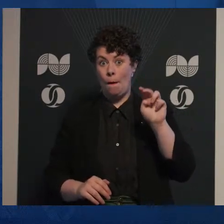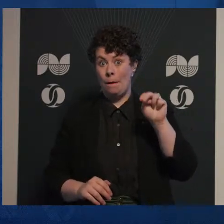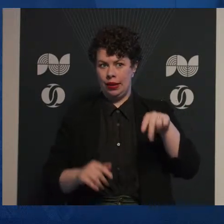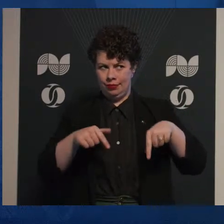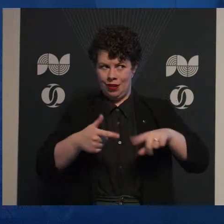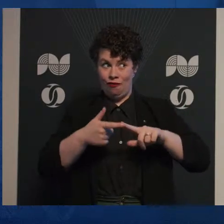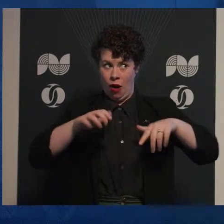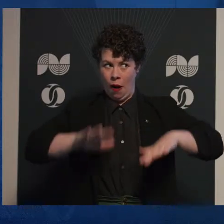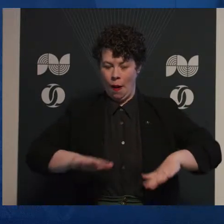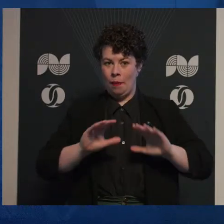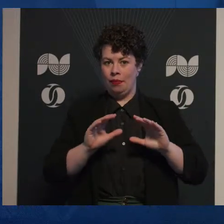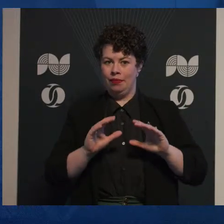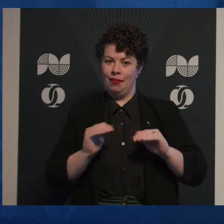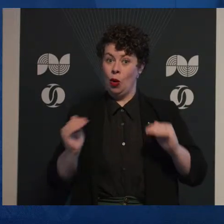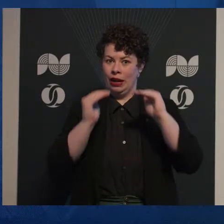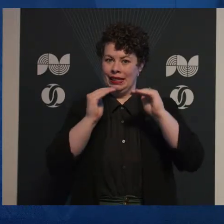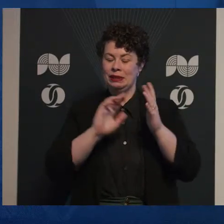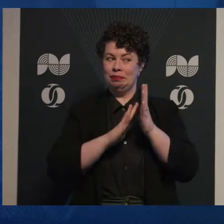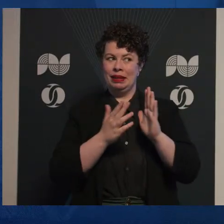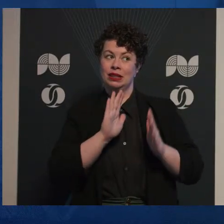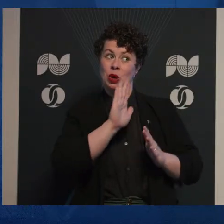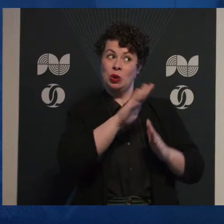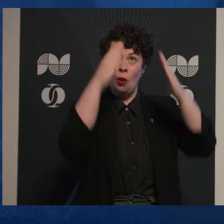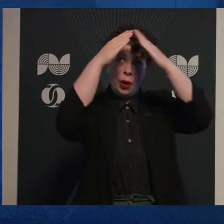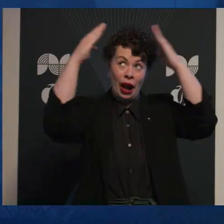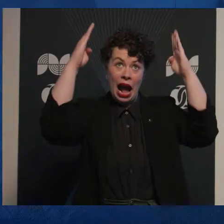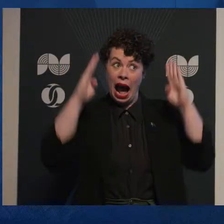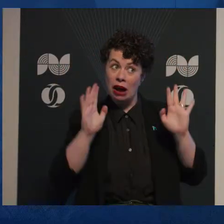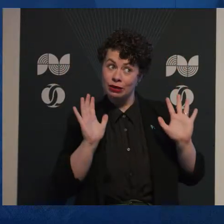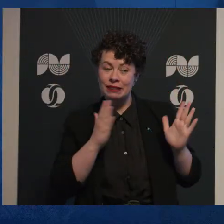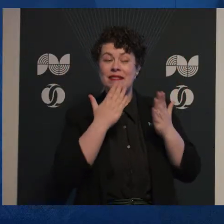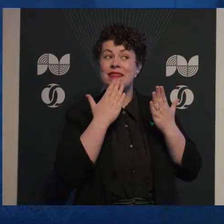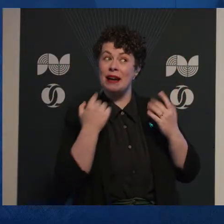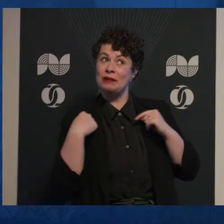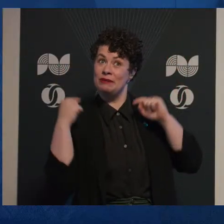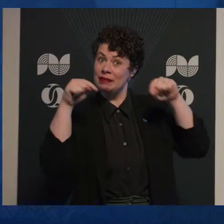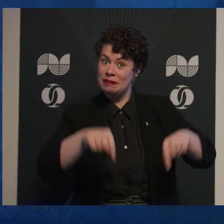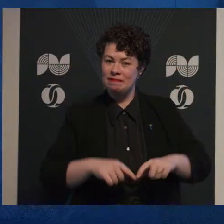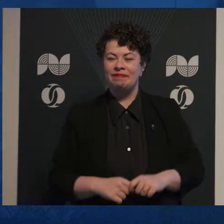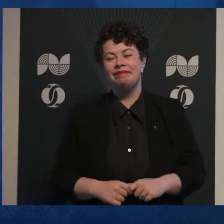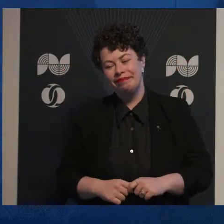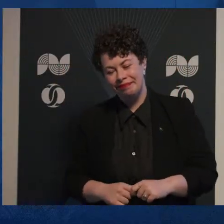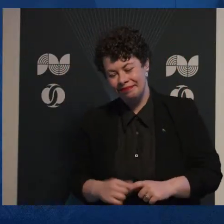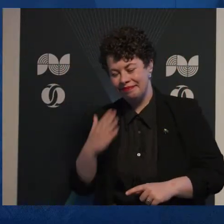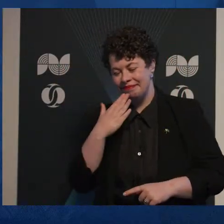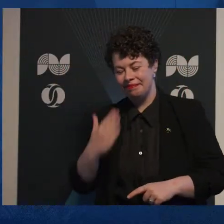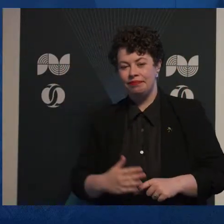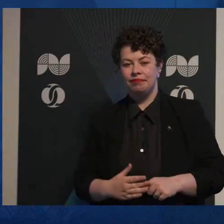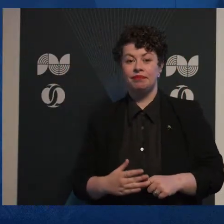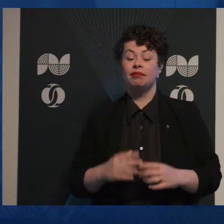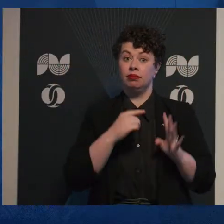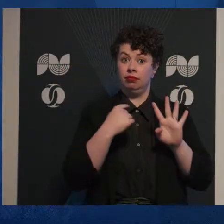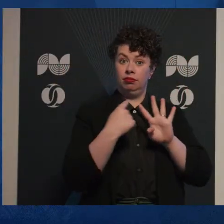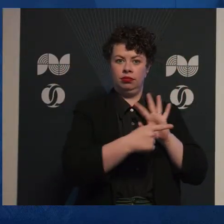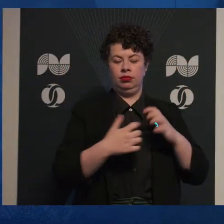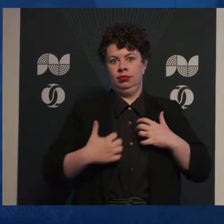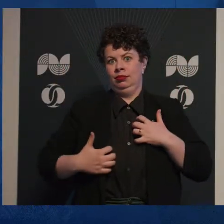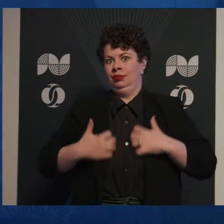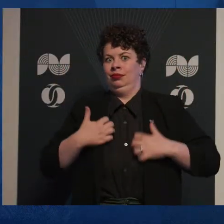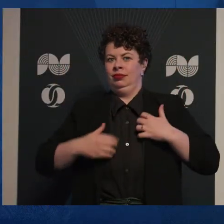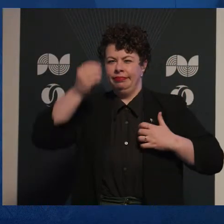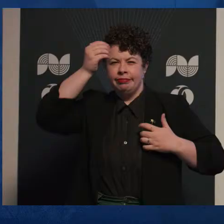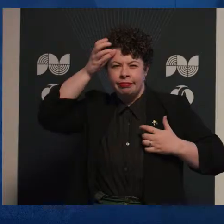your house. Thank you. We're going to have a very exciting discussion, I think, with these expert voices, but I want this to be